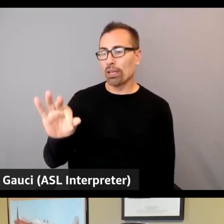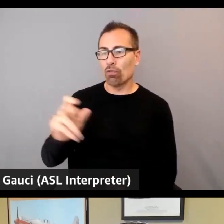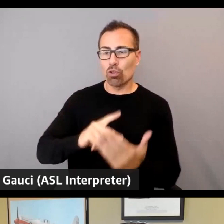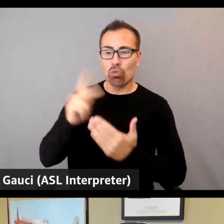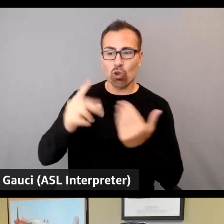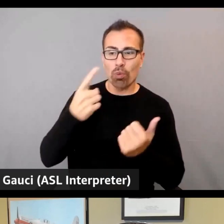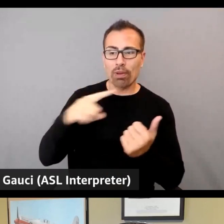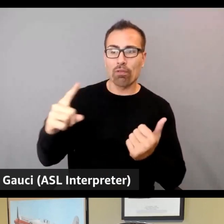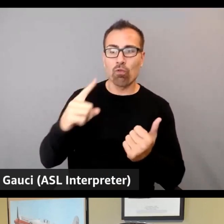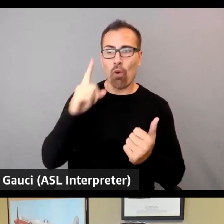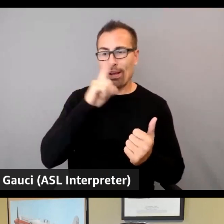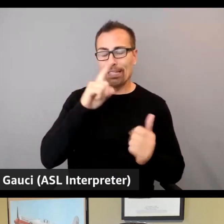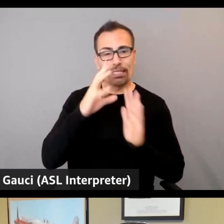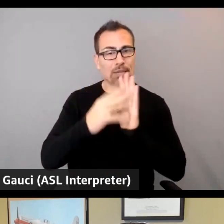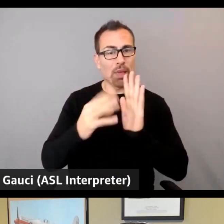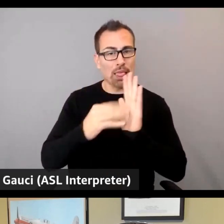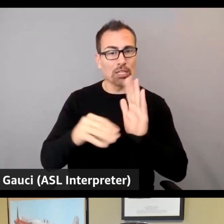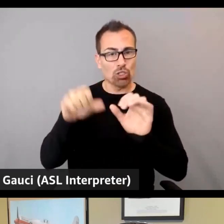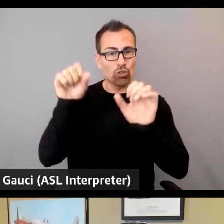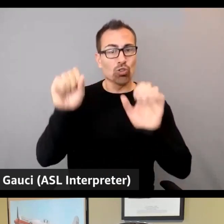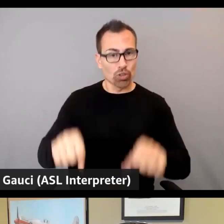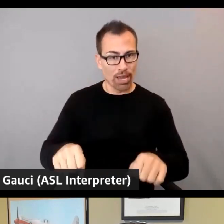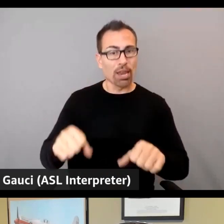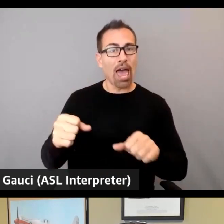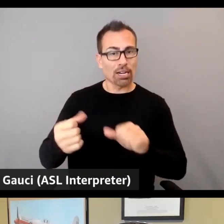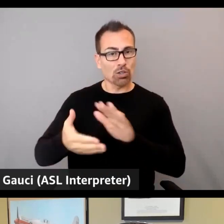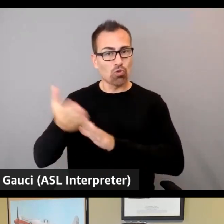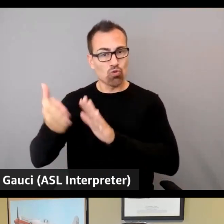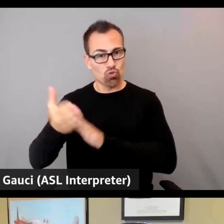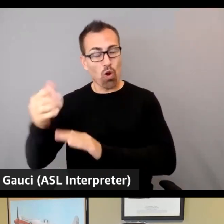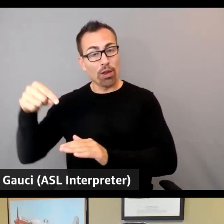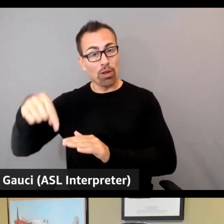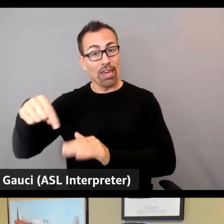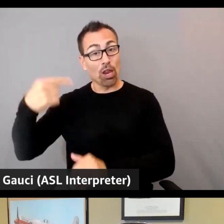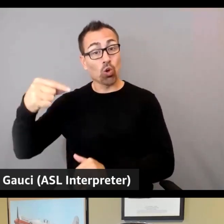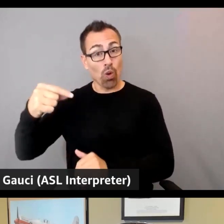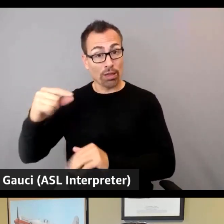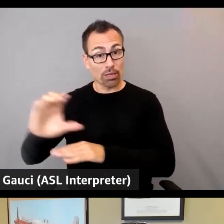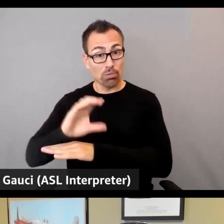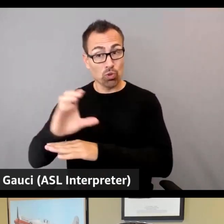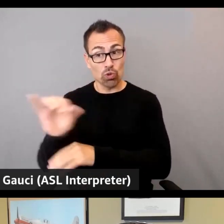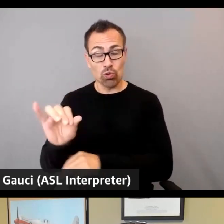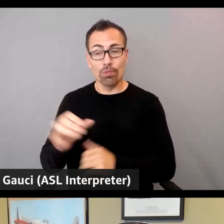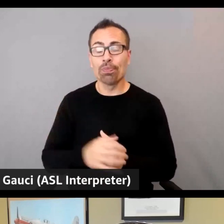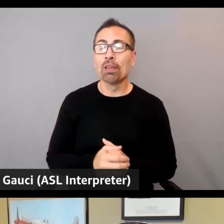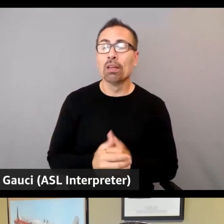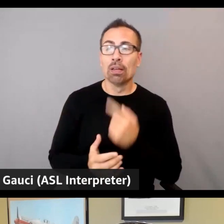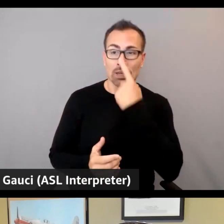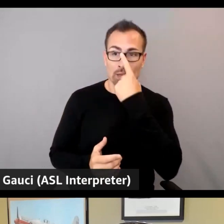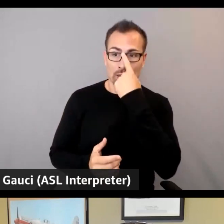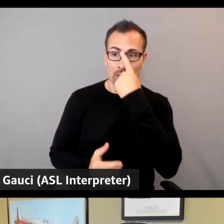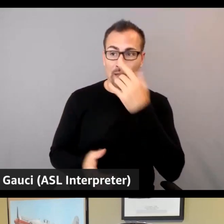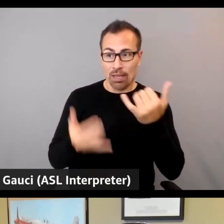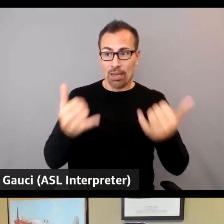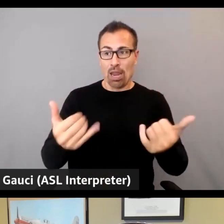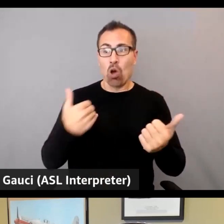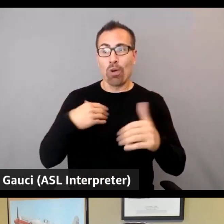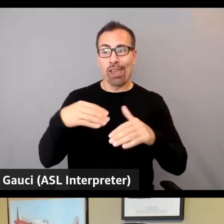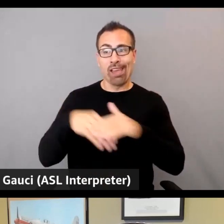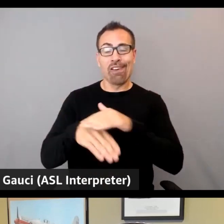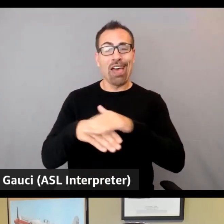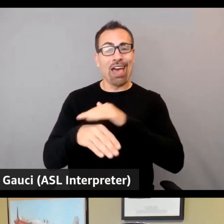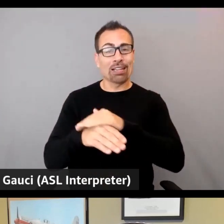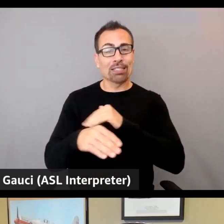able to in principle run also on an actual quantum computer. And now we have access to one of these quantum computers directly